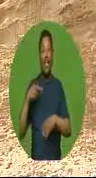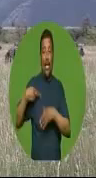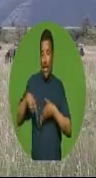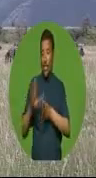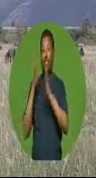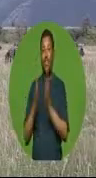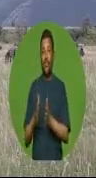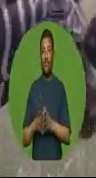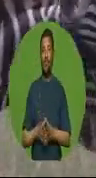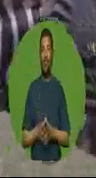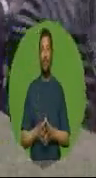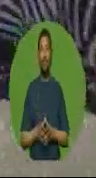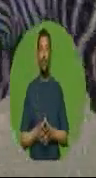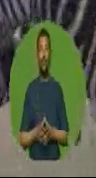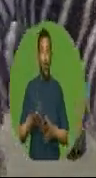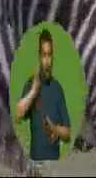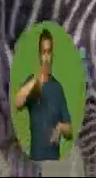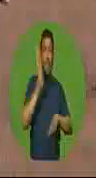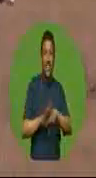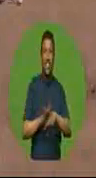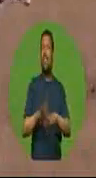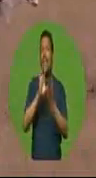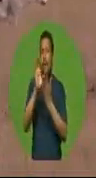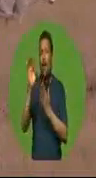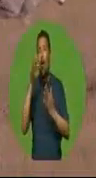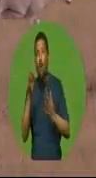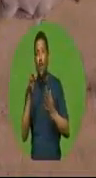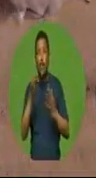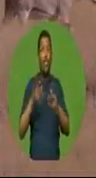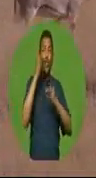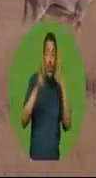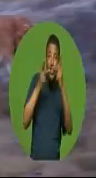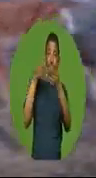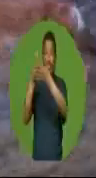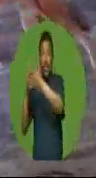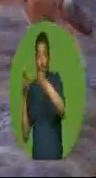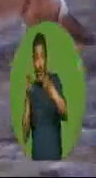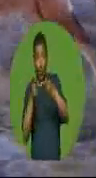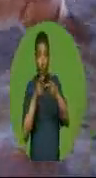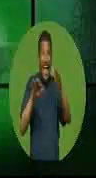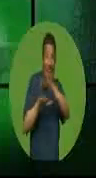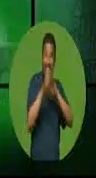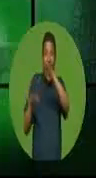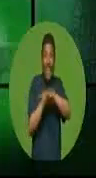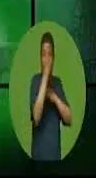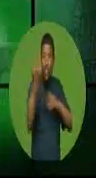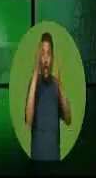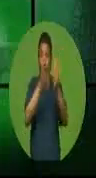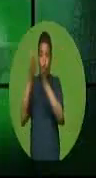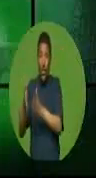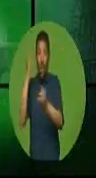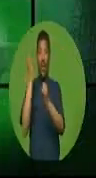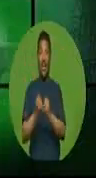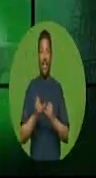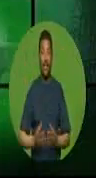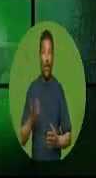religious. We mentioned a number of tourist sites under each category.